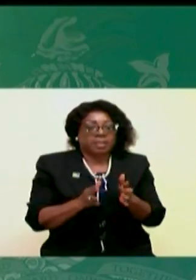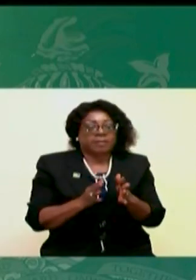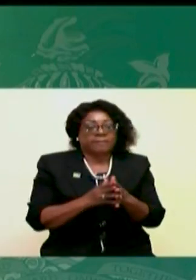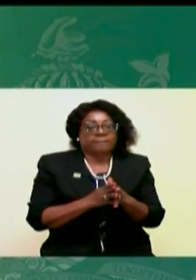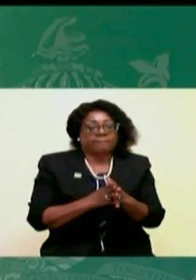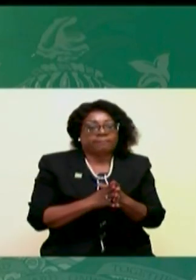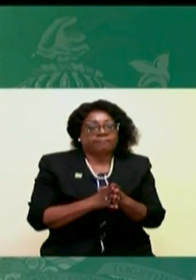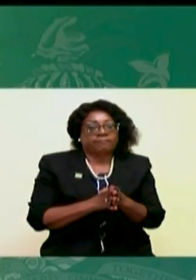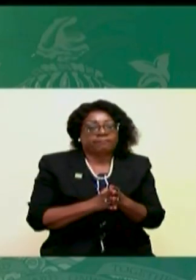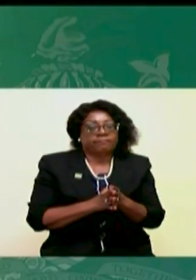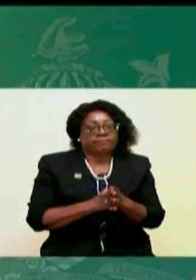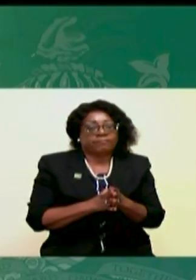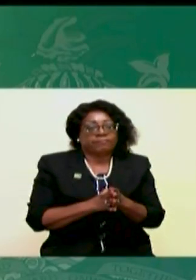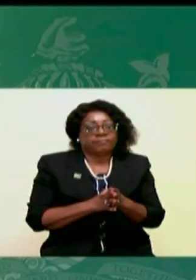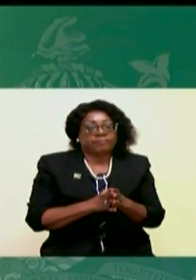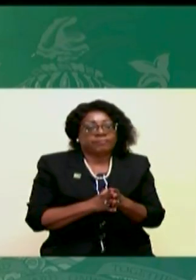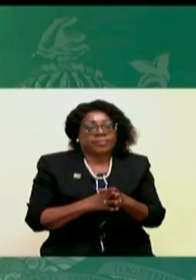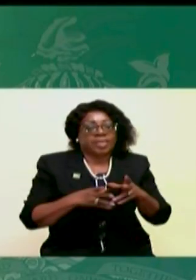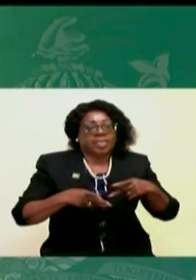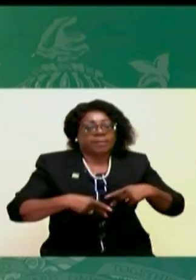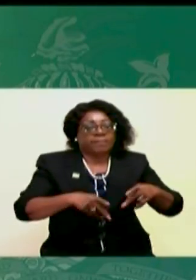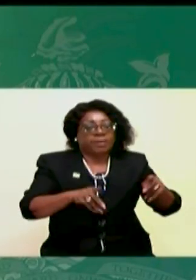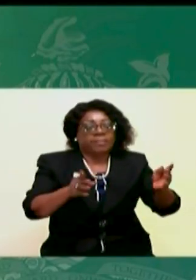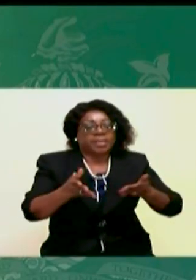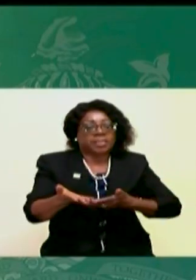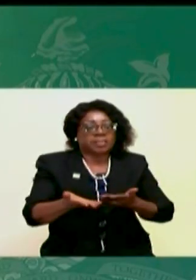Madam Speaker. And then public service.